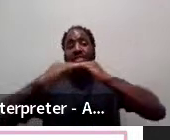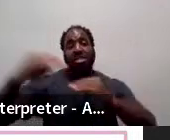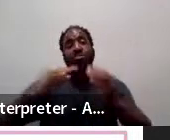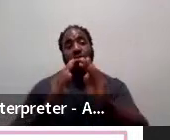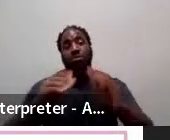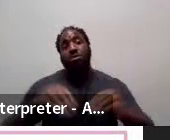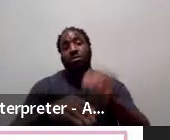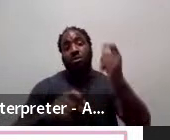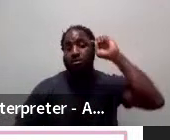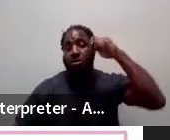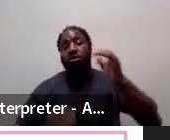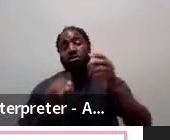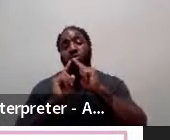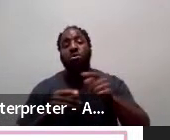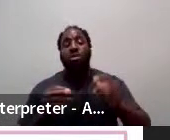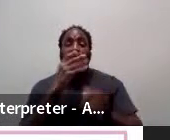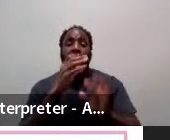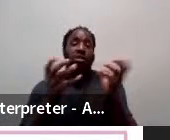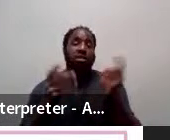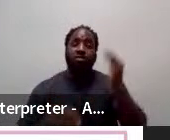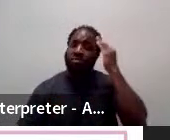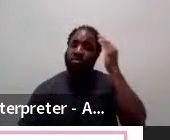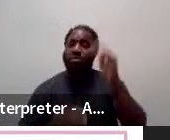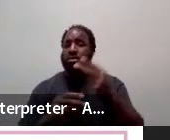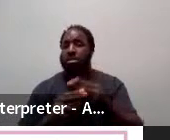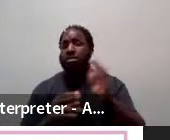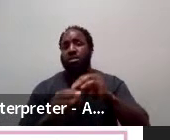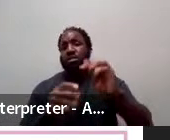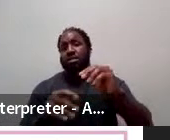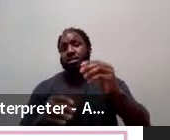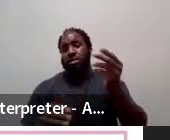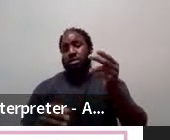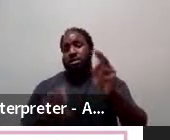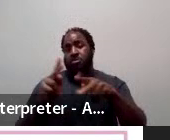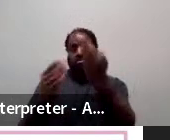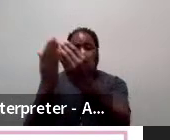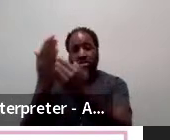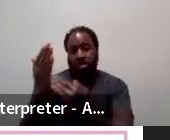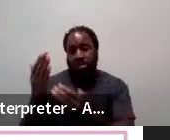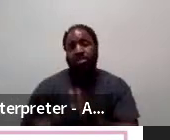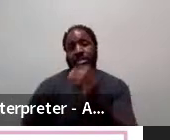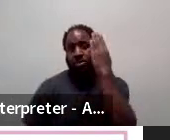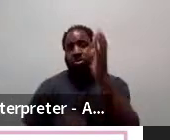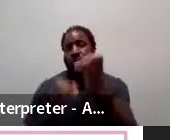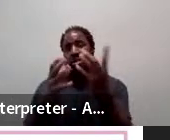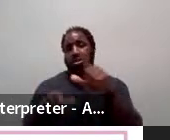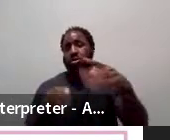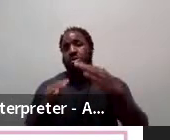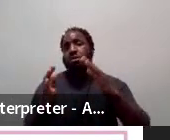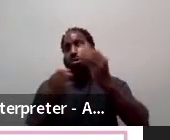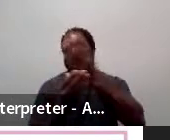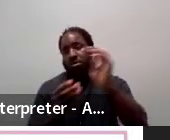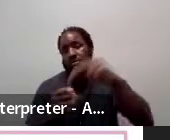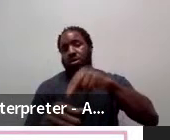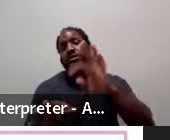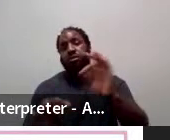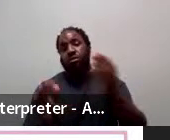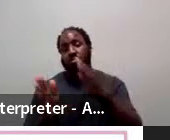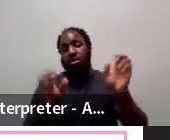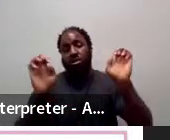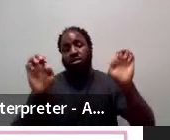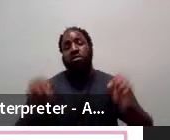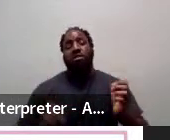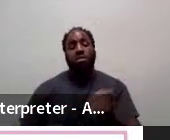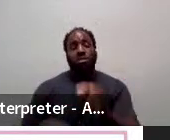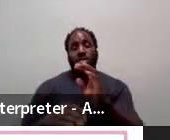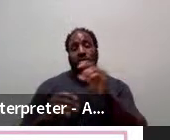report. I see a lot of familiar names in the participants list, and I know that many of you were part of this planning exercise. There was a report that came out in